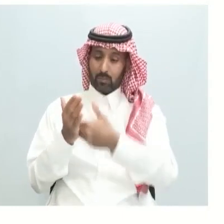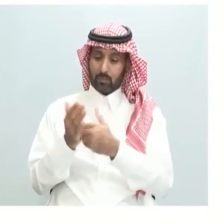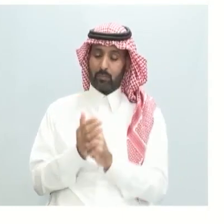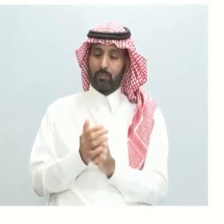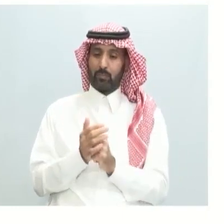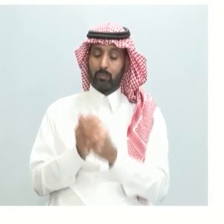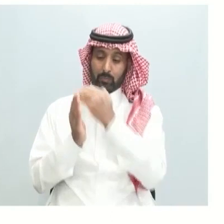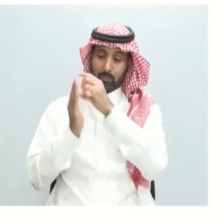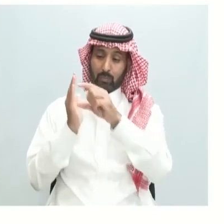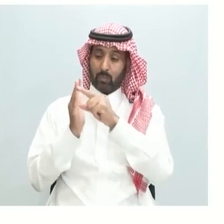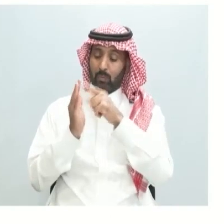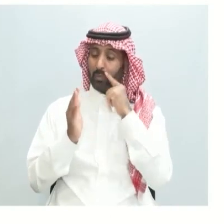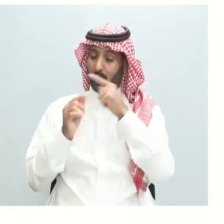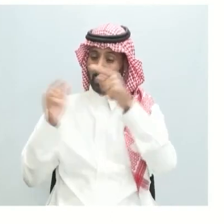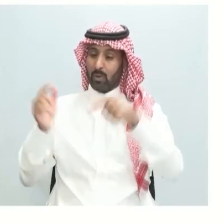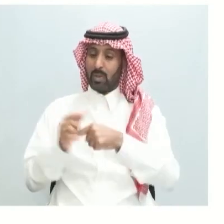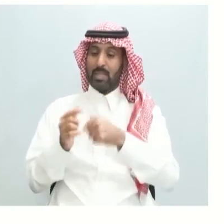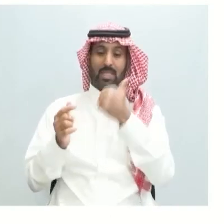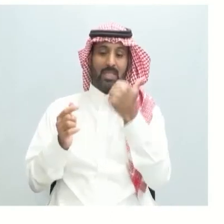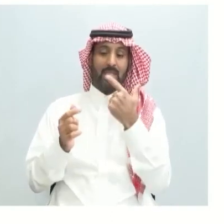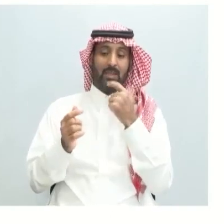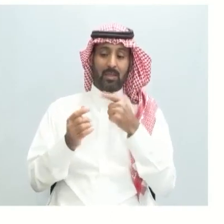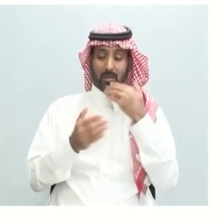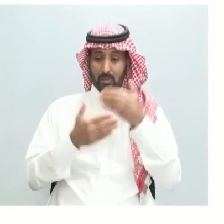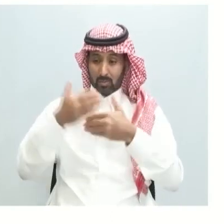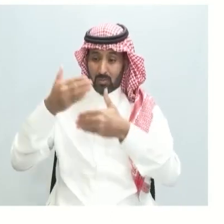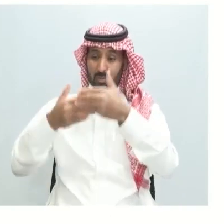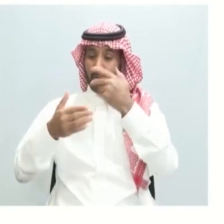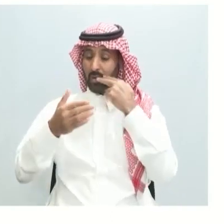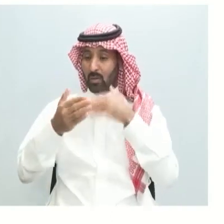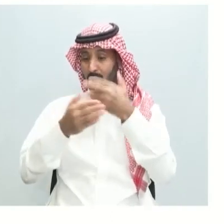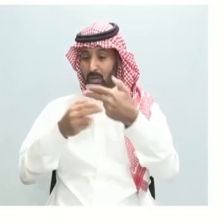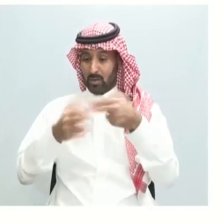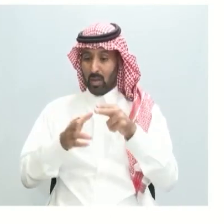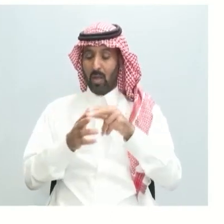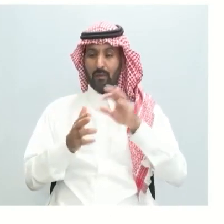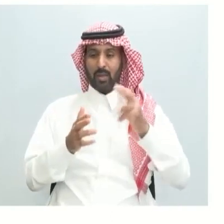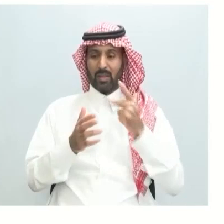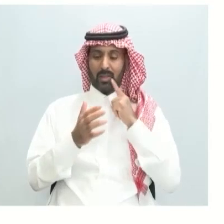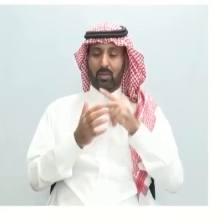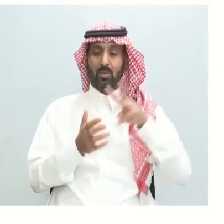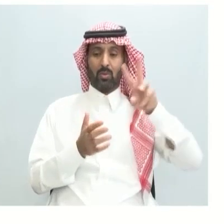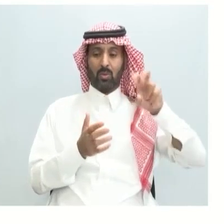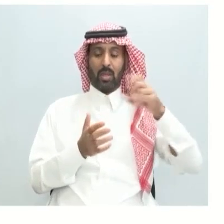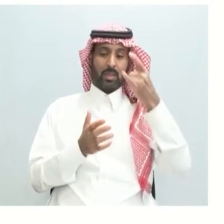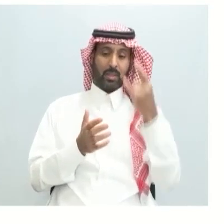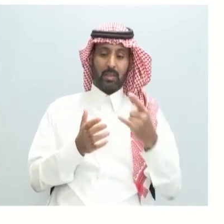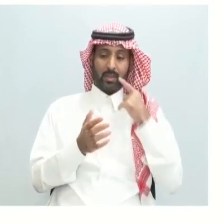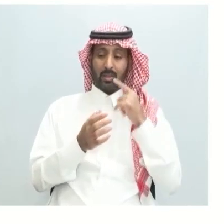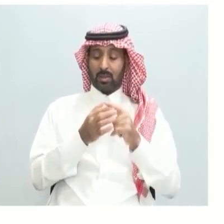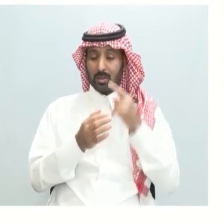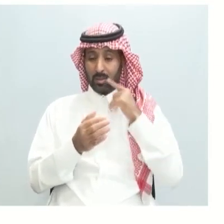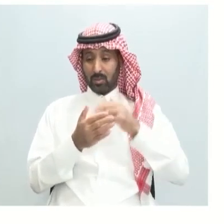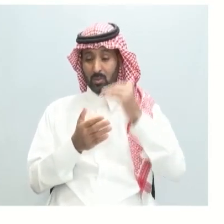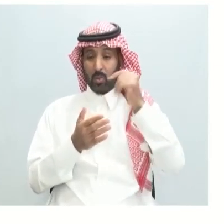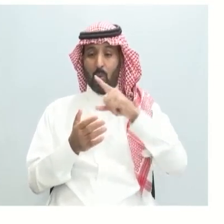top. The building took 6 years to complete and was officially opened in January 2010. It has 168